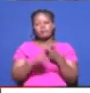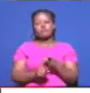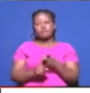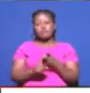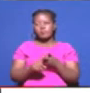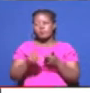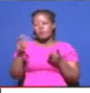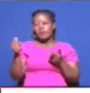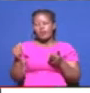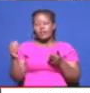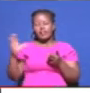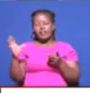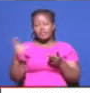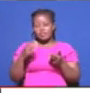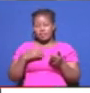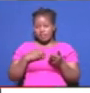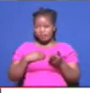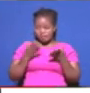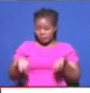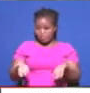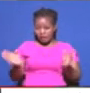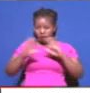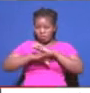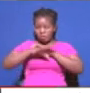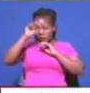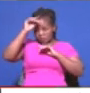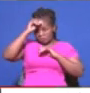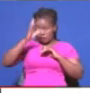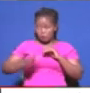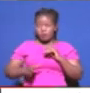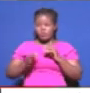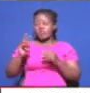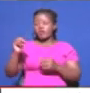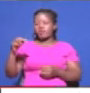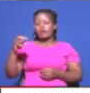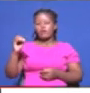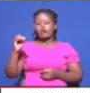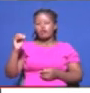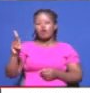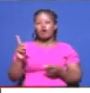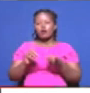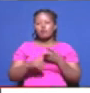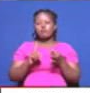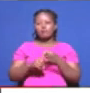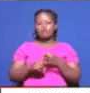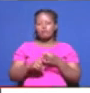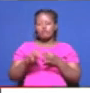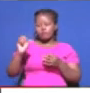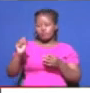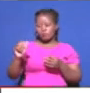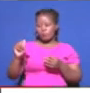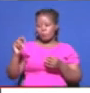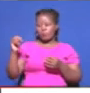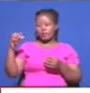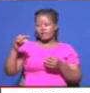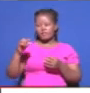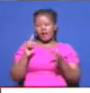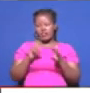We also have the current deputy governor Lily Ngoka, and we have Professor James Sang, we have Dr.